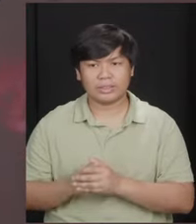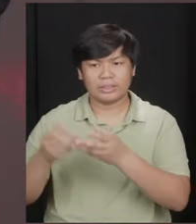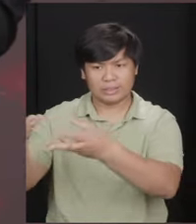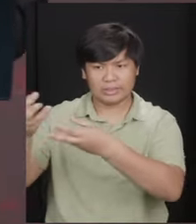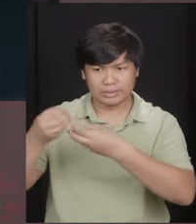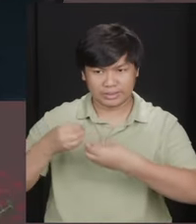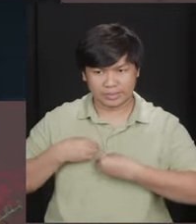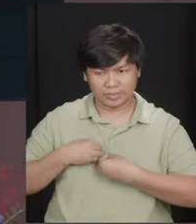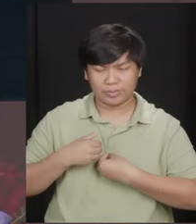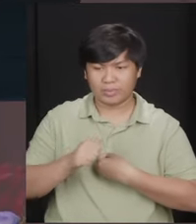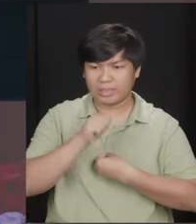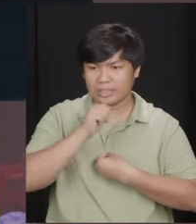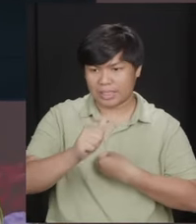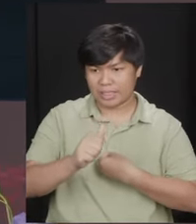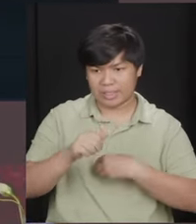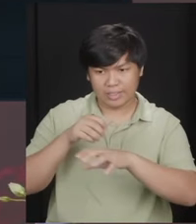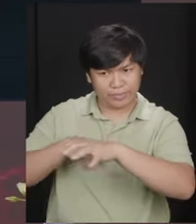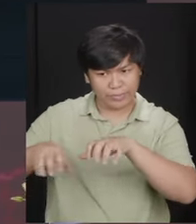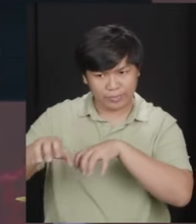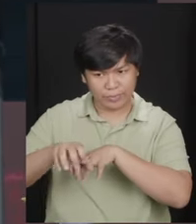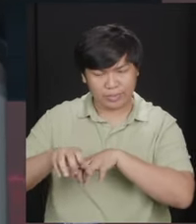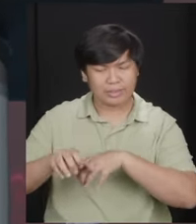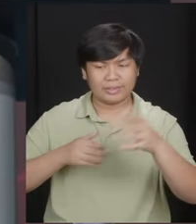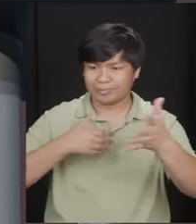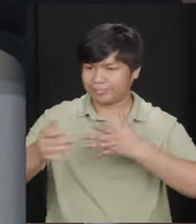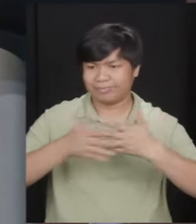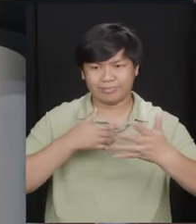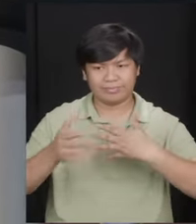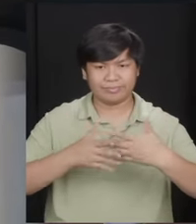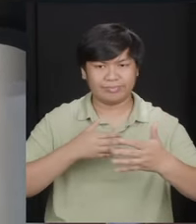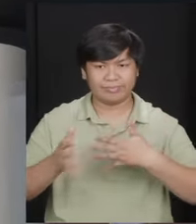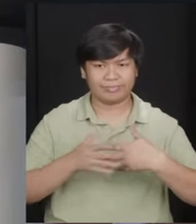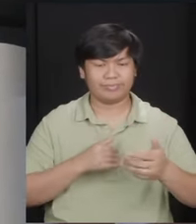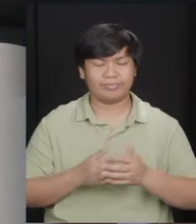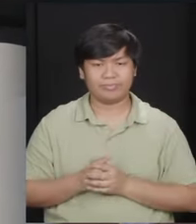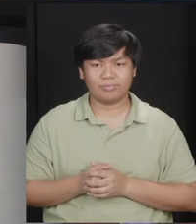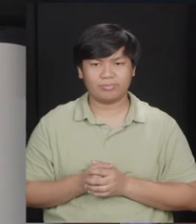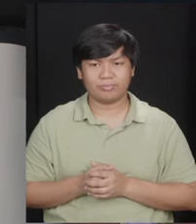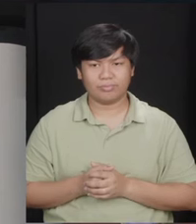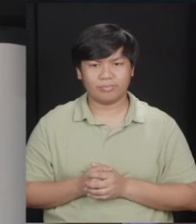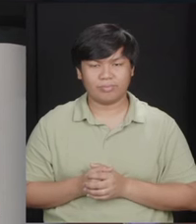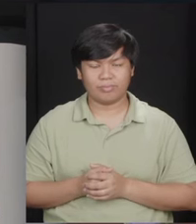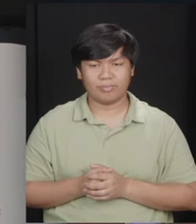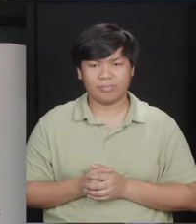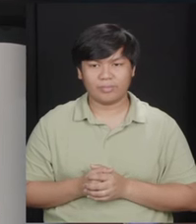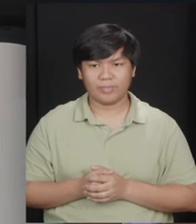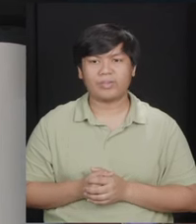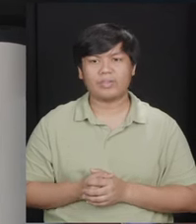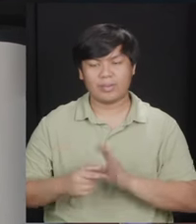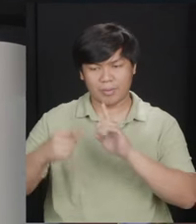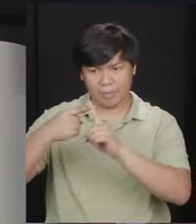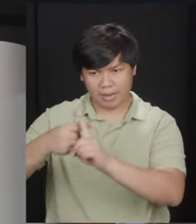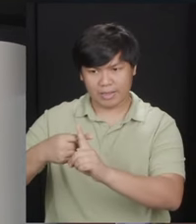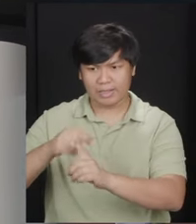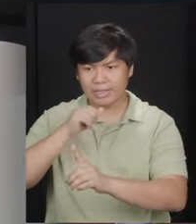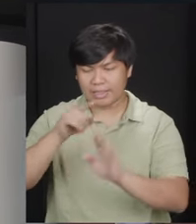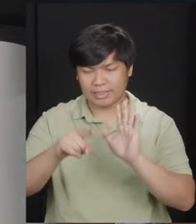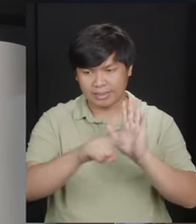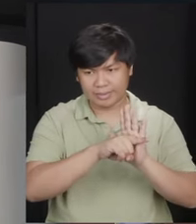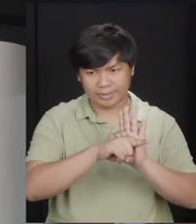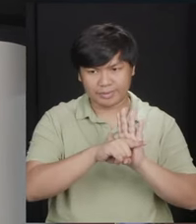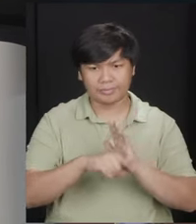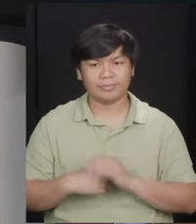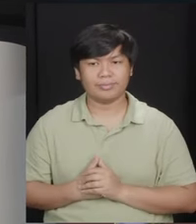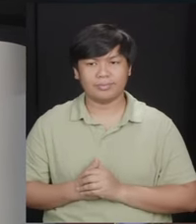or not, you do good. It's proactive, not prohibitive. It's positive, not